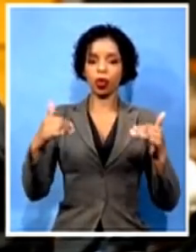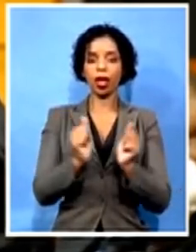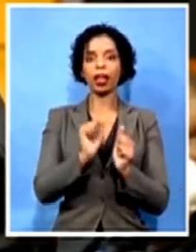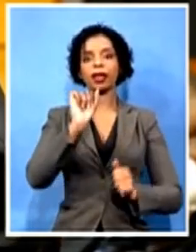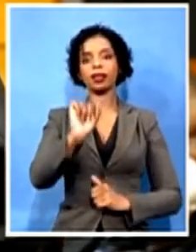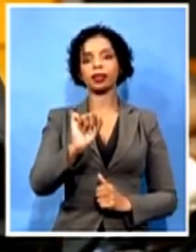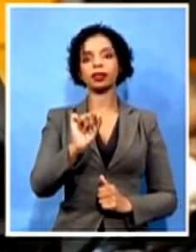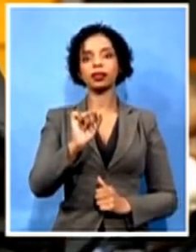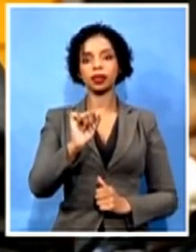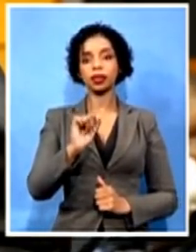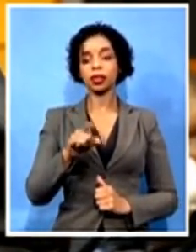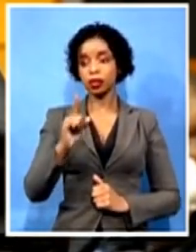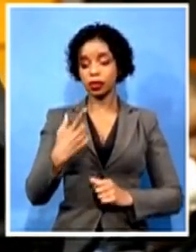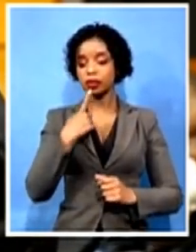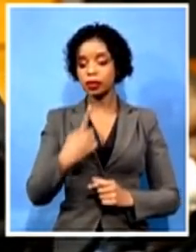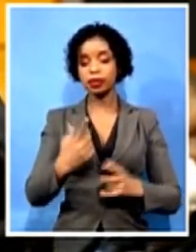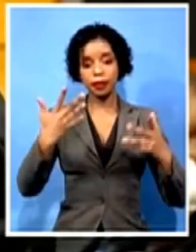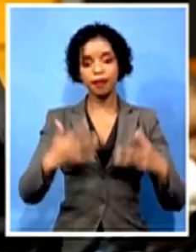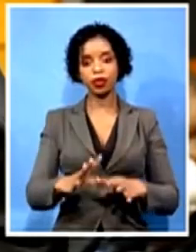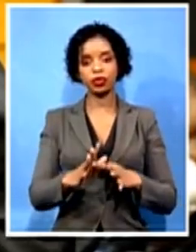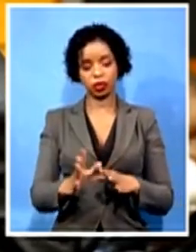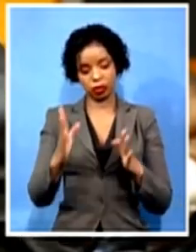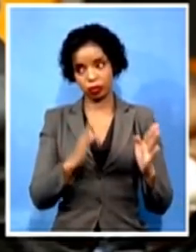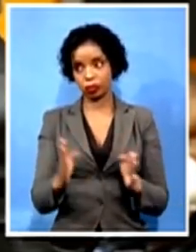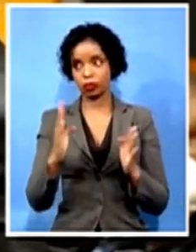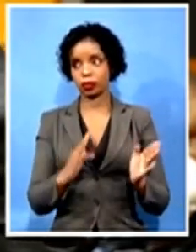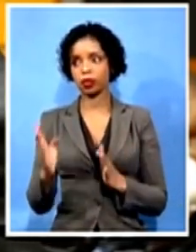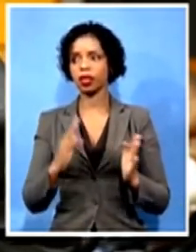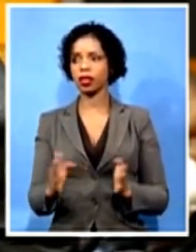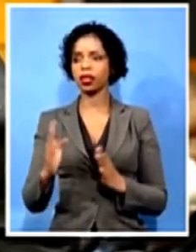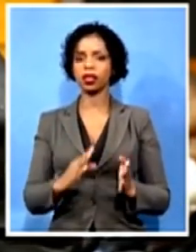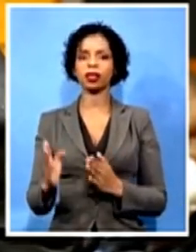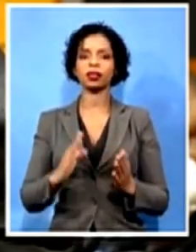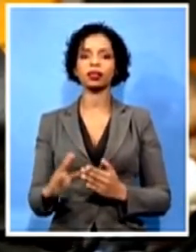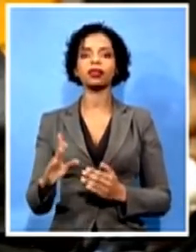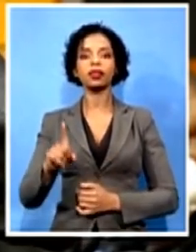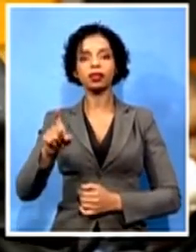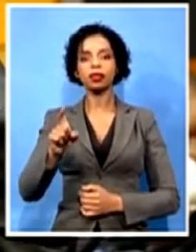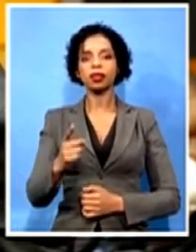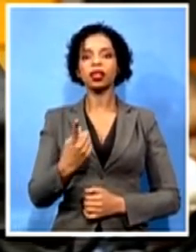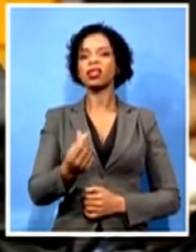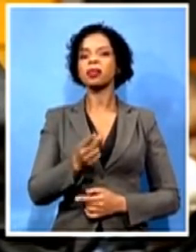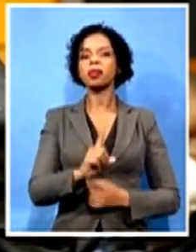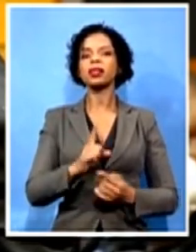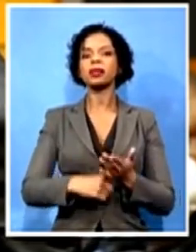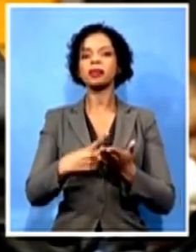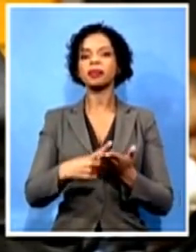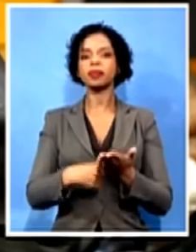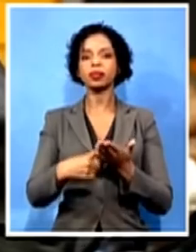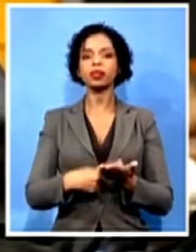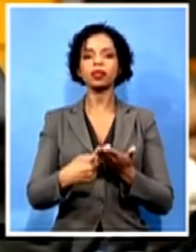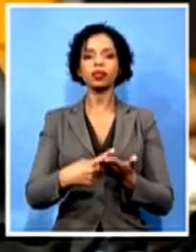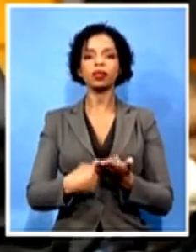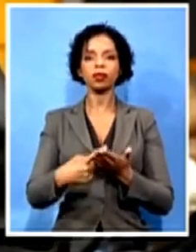be at Brackendowns? And then we were discussing and we were doing a little bit of debating on regards to bail and